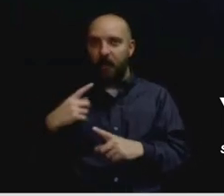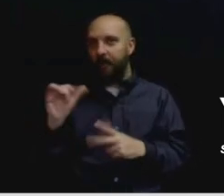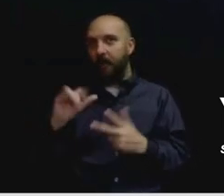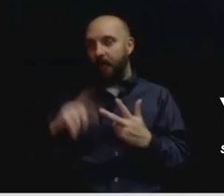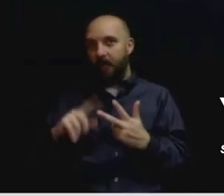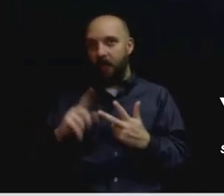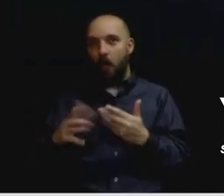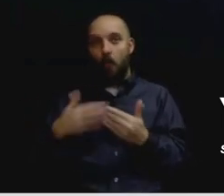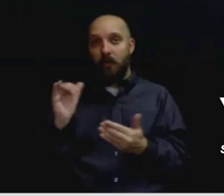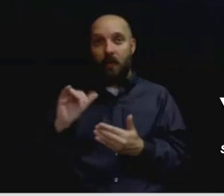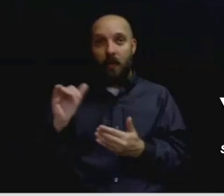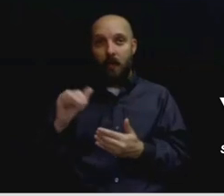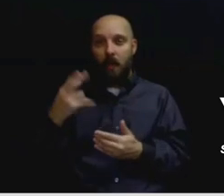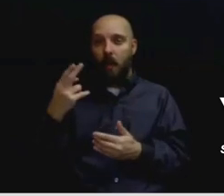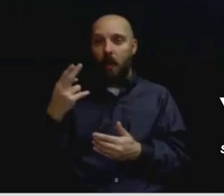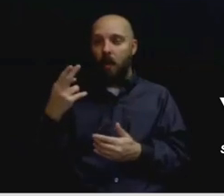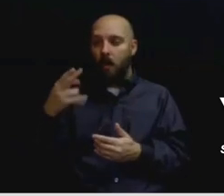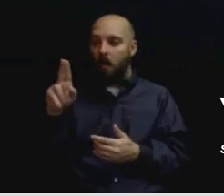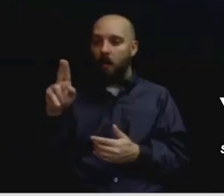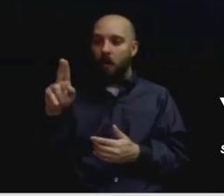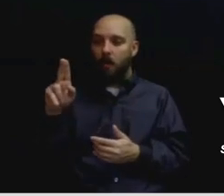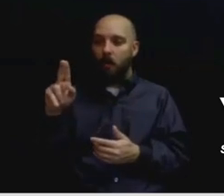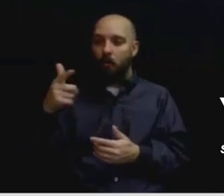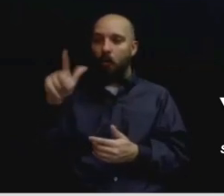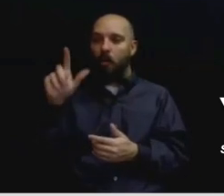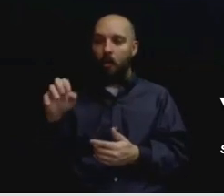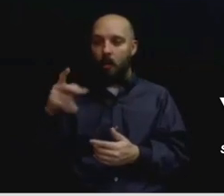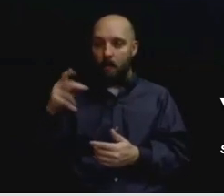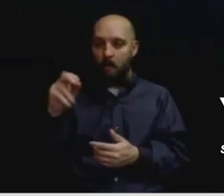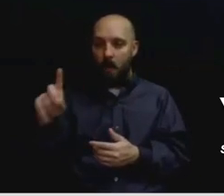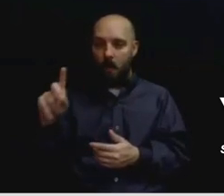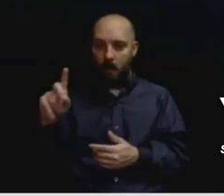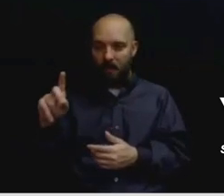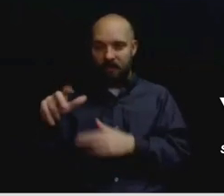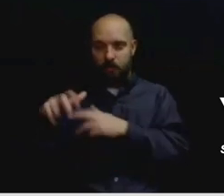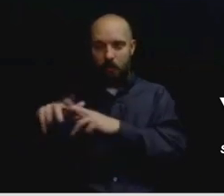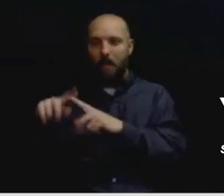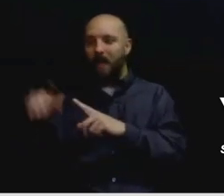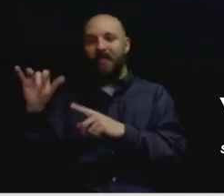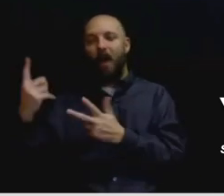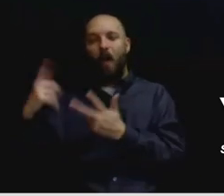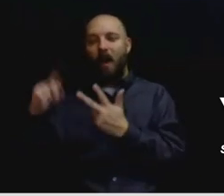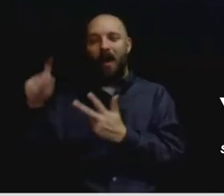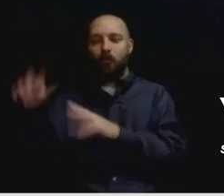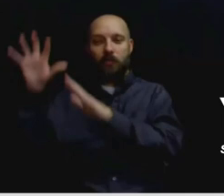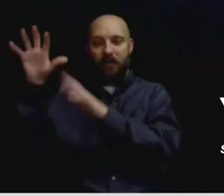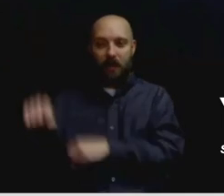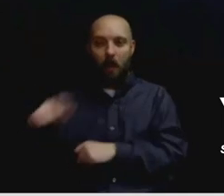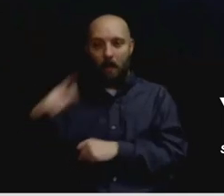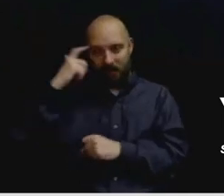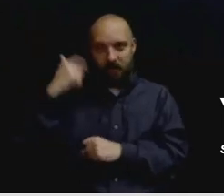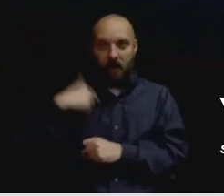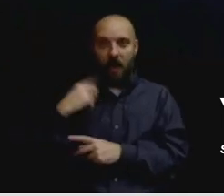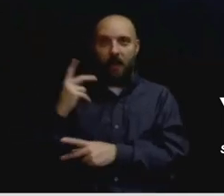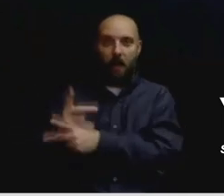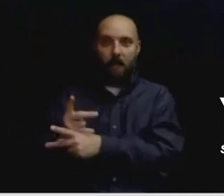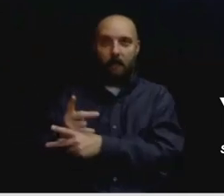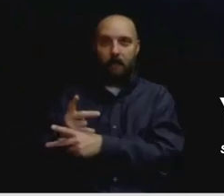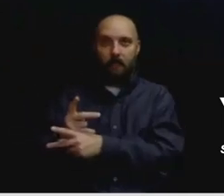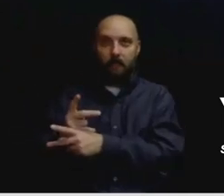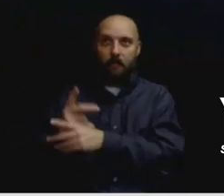almost like a Hugglepod type swing. But that one kind of had to be taken down because I kept busting